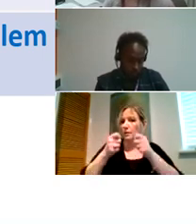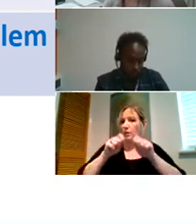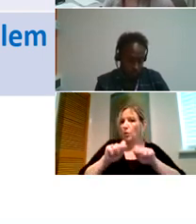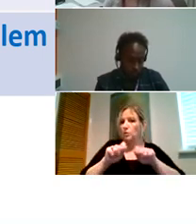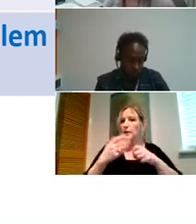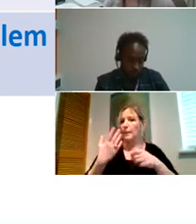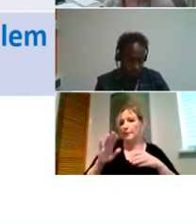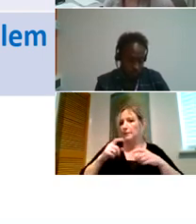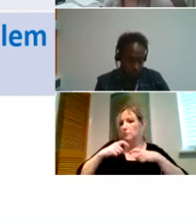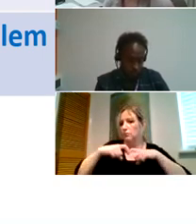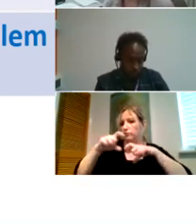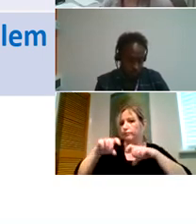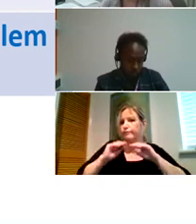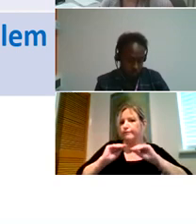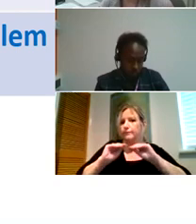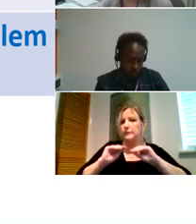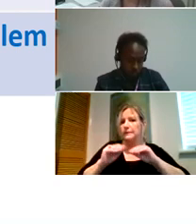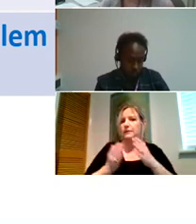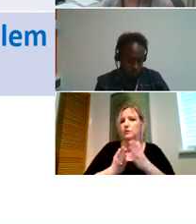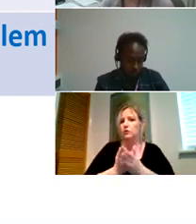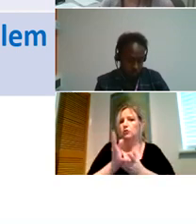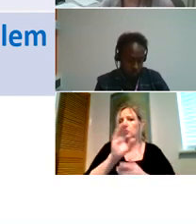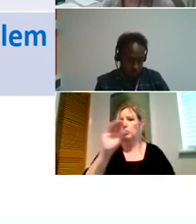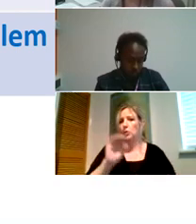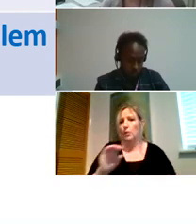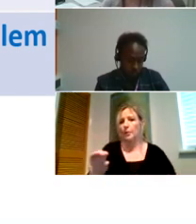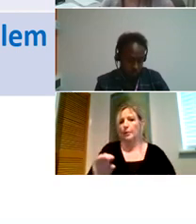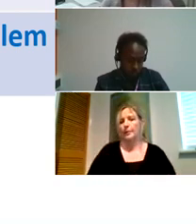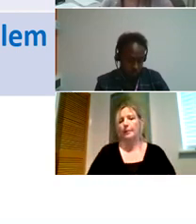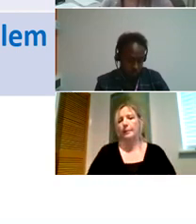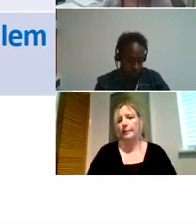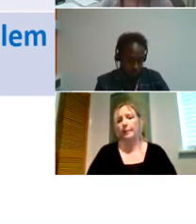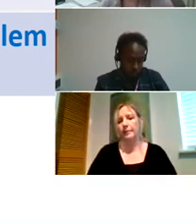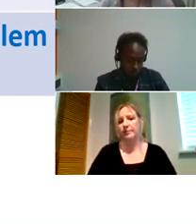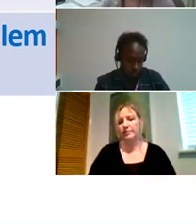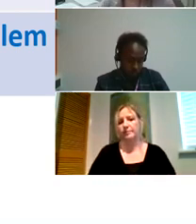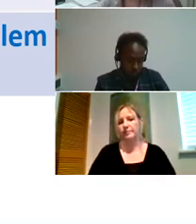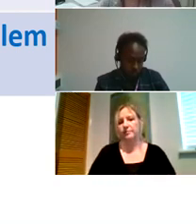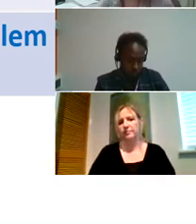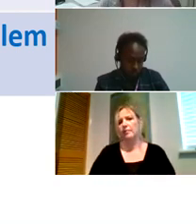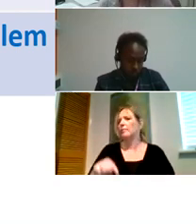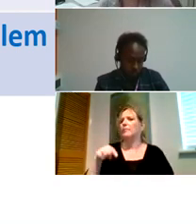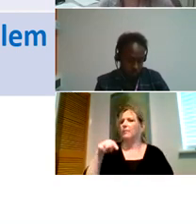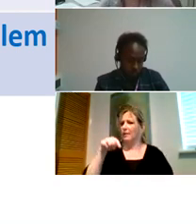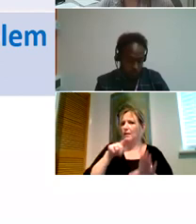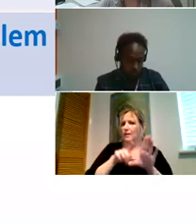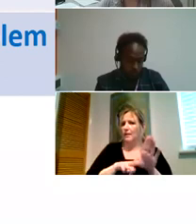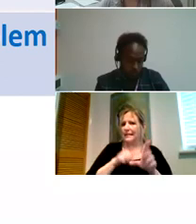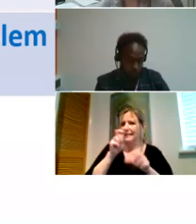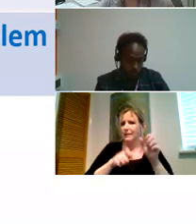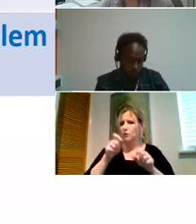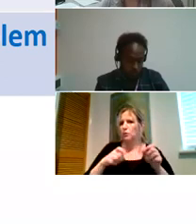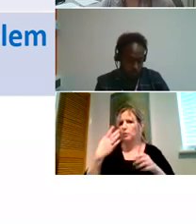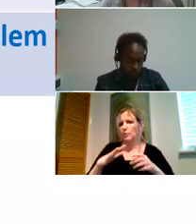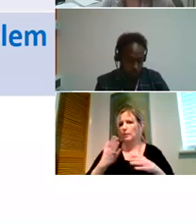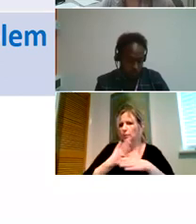very, very close to achieving this year as well. And not only because of the hard work and dedication of the